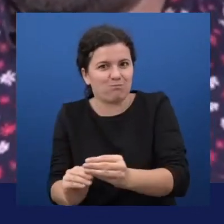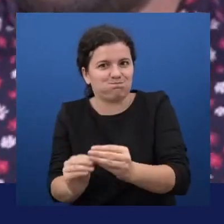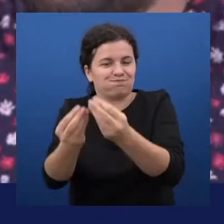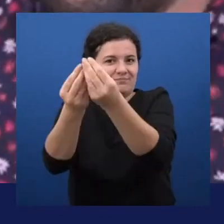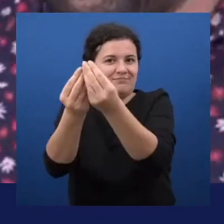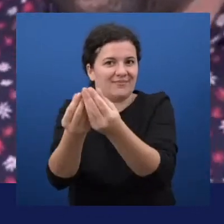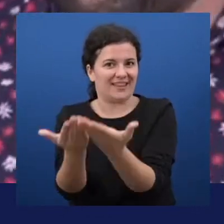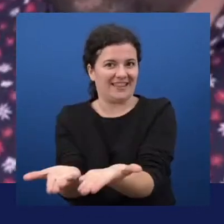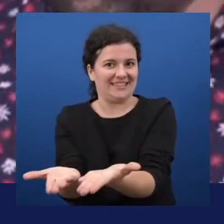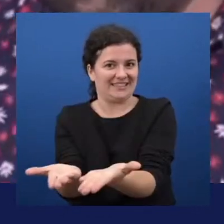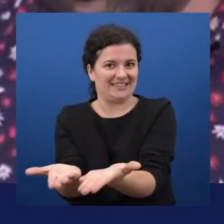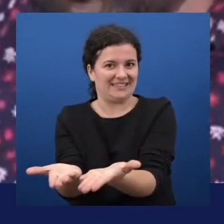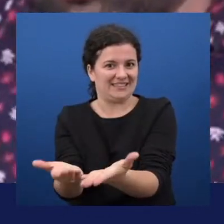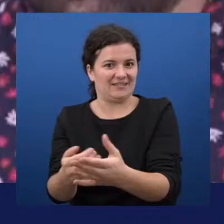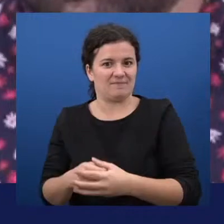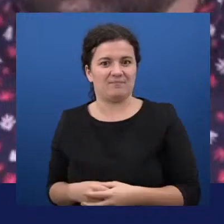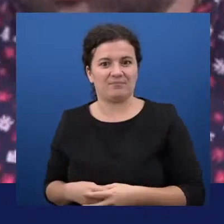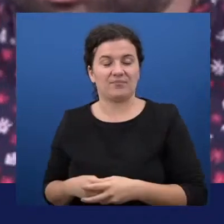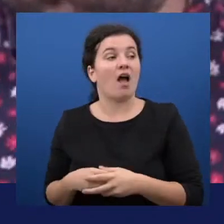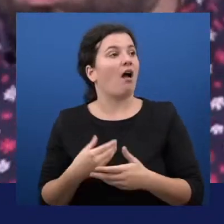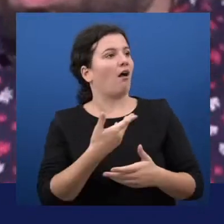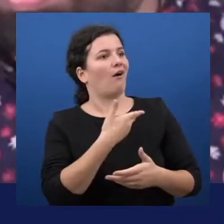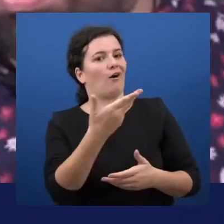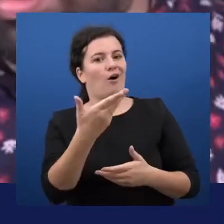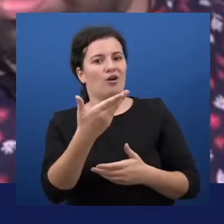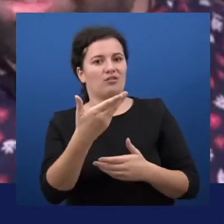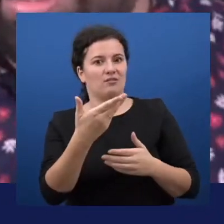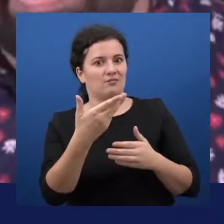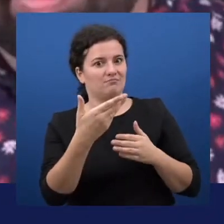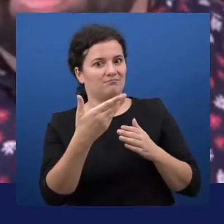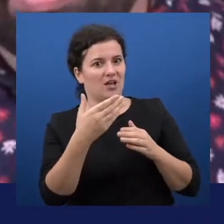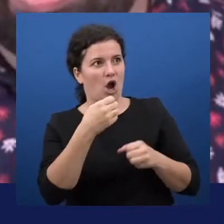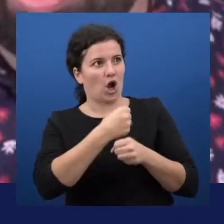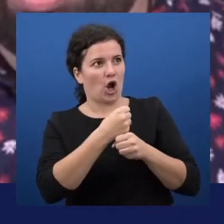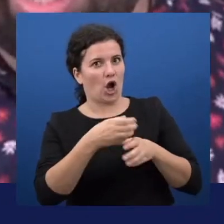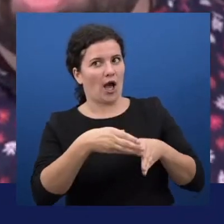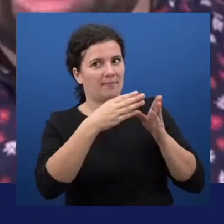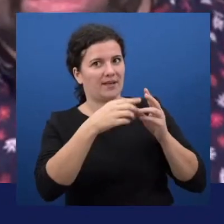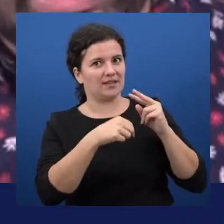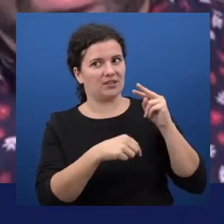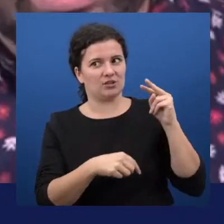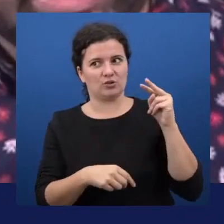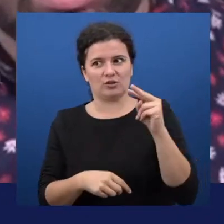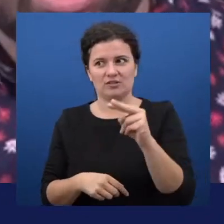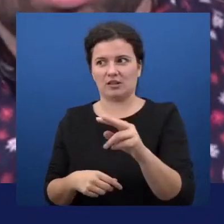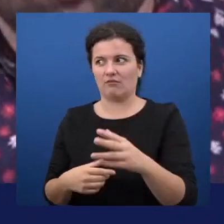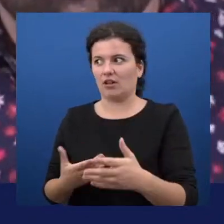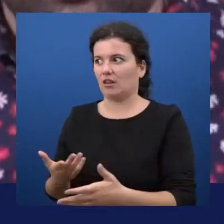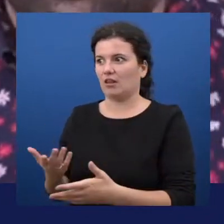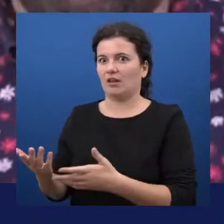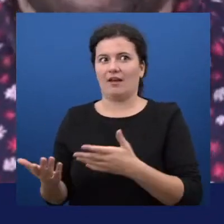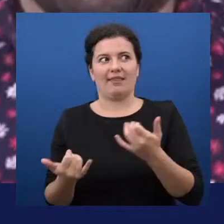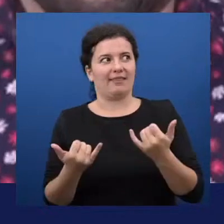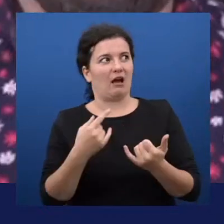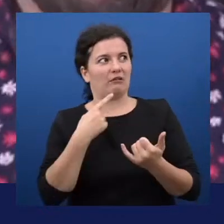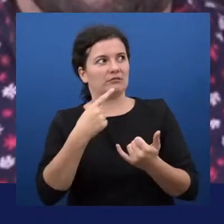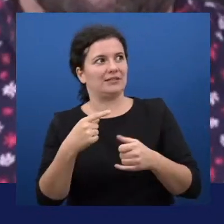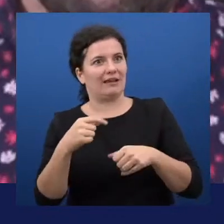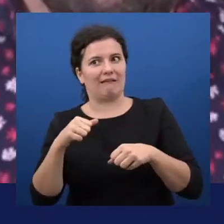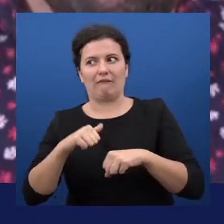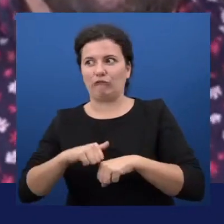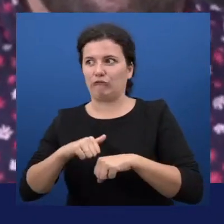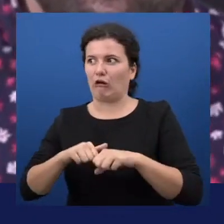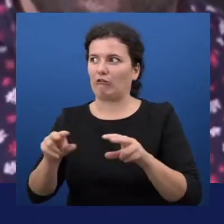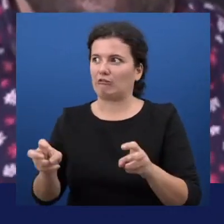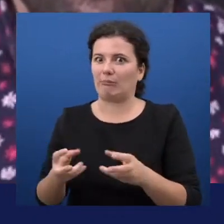and then the sales dudes from the other companies were like, "Well, I don't know what to say after this. How do we sell this?" And therein lies the problem.